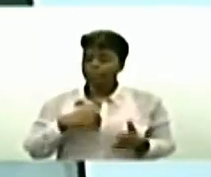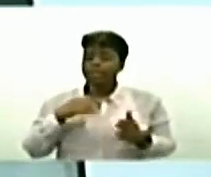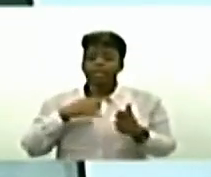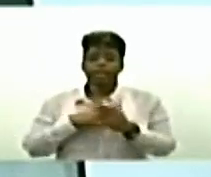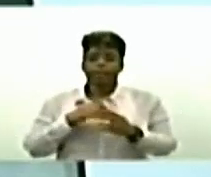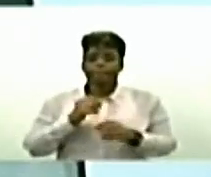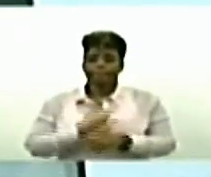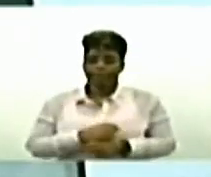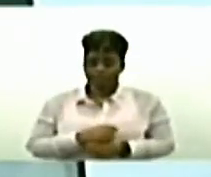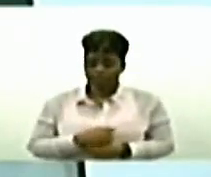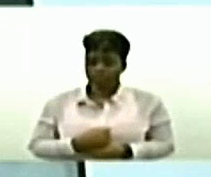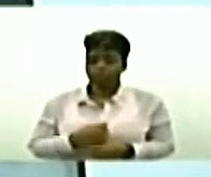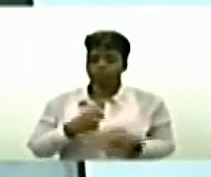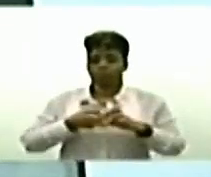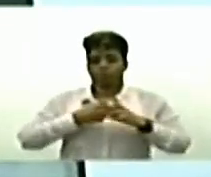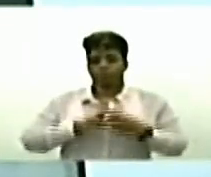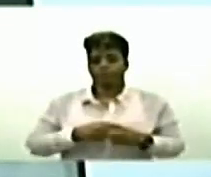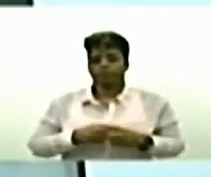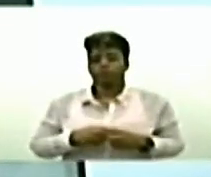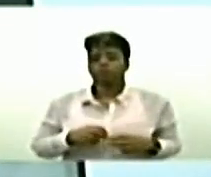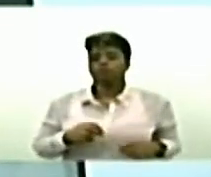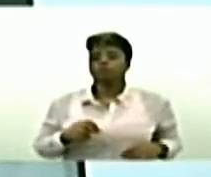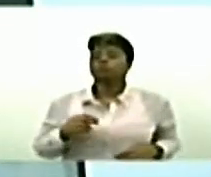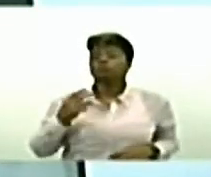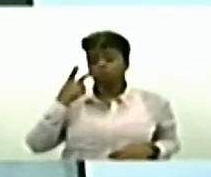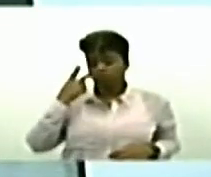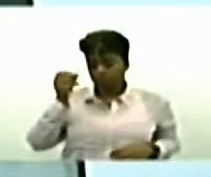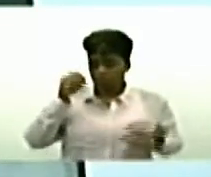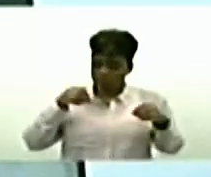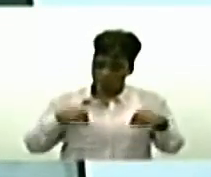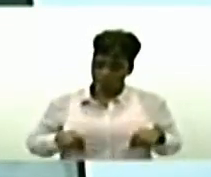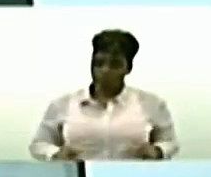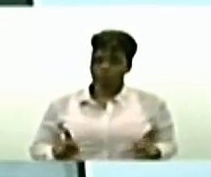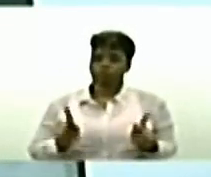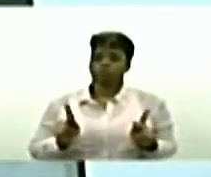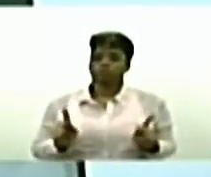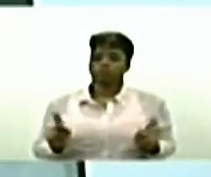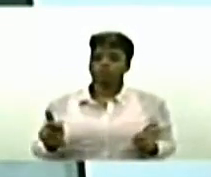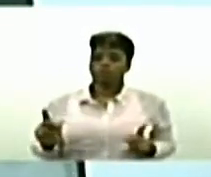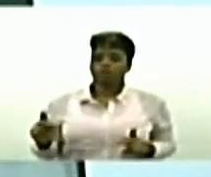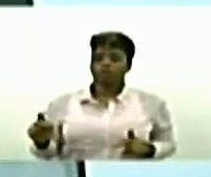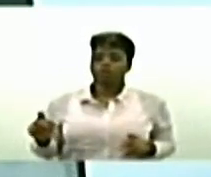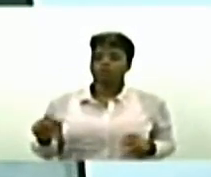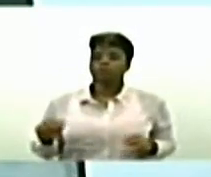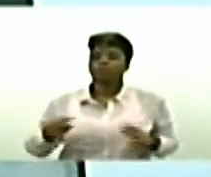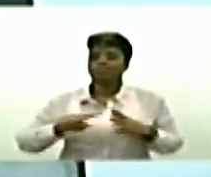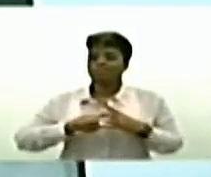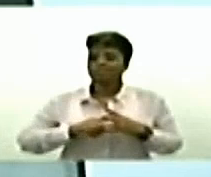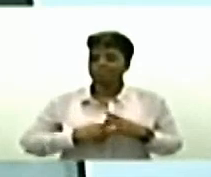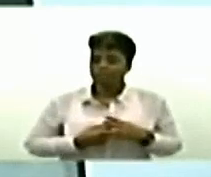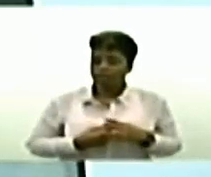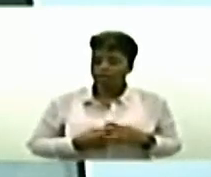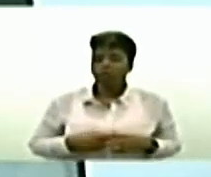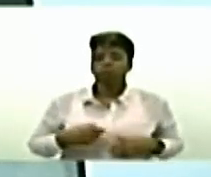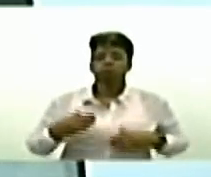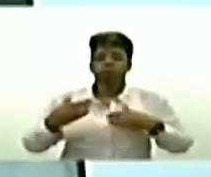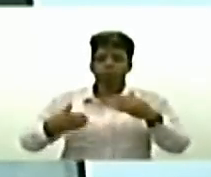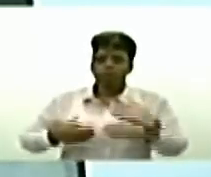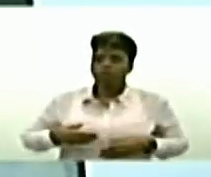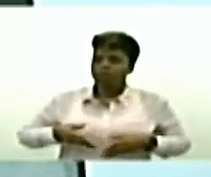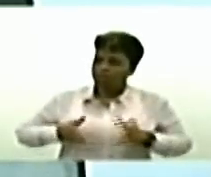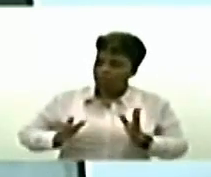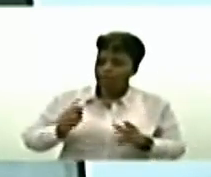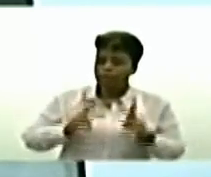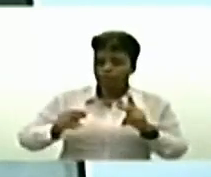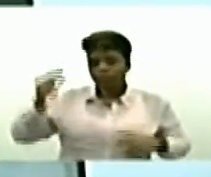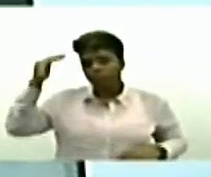it's still litter. But we see as an opportunity as we start heightening national awareness